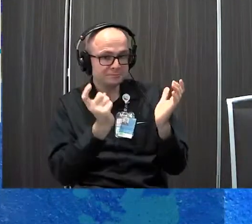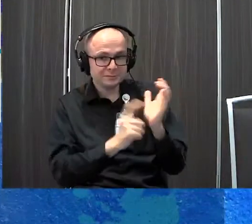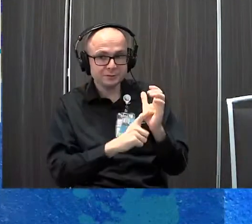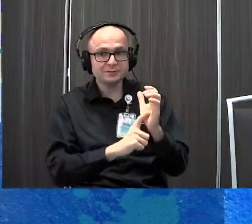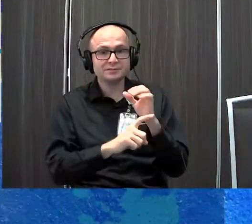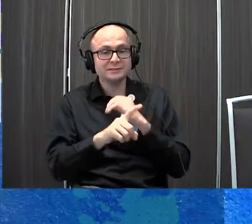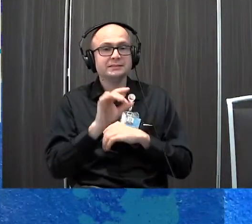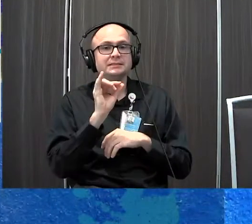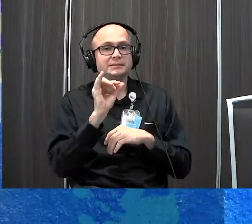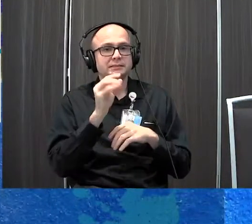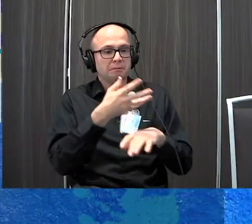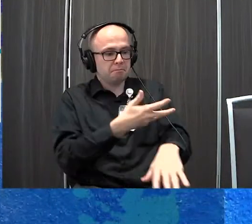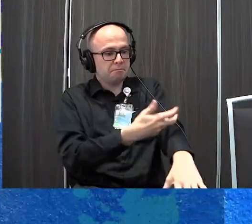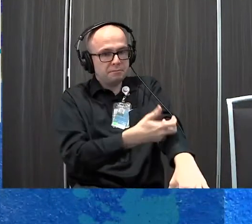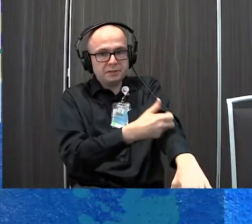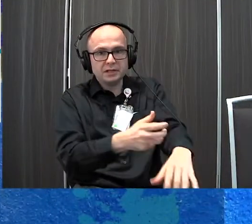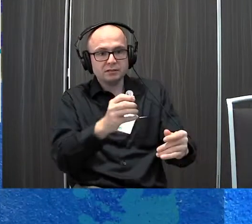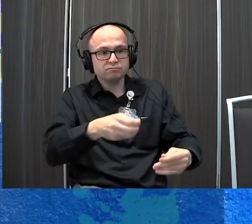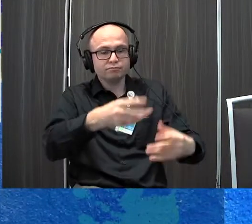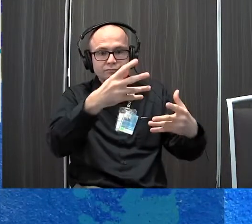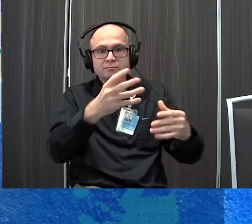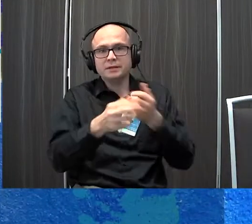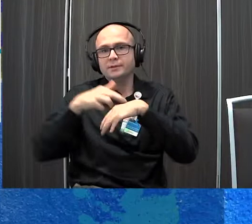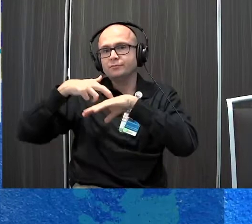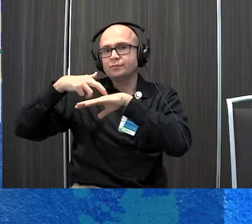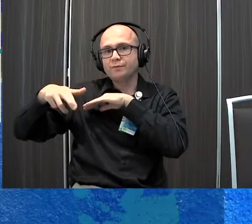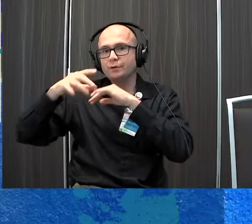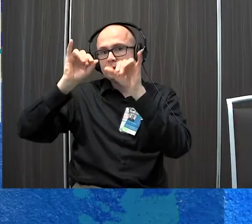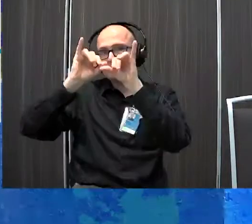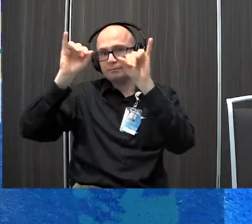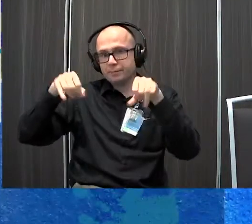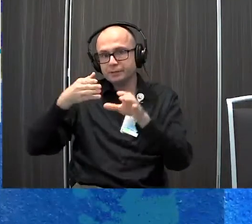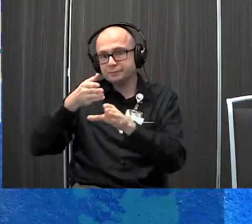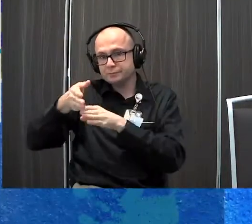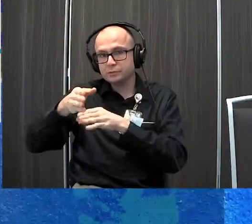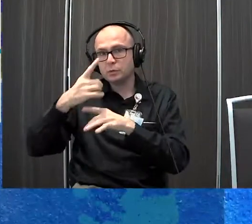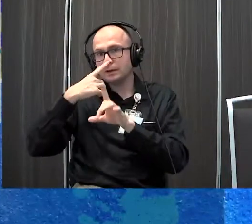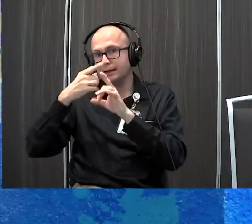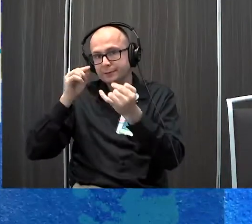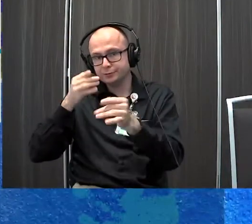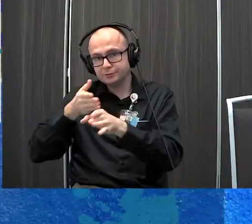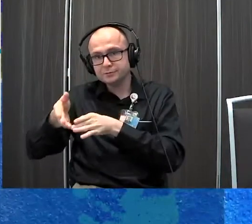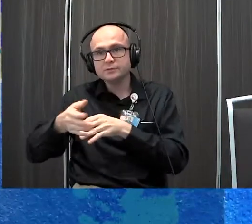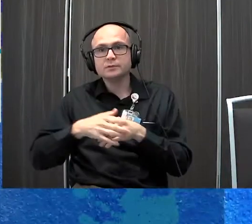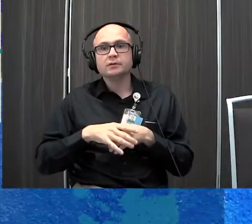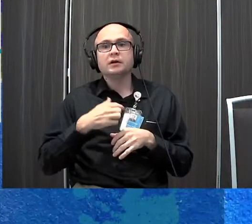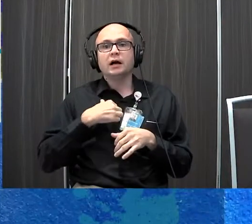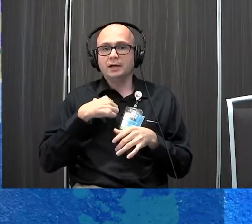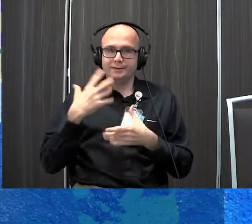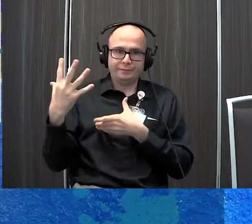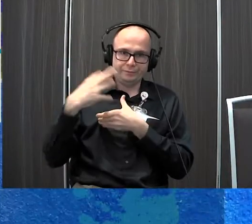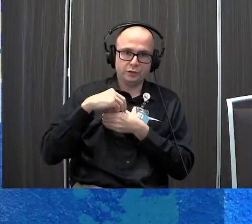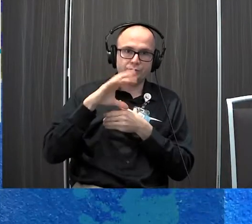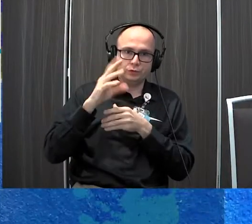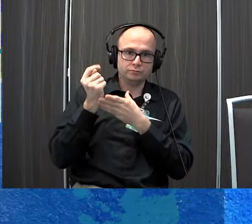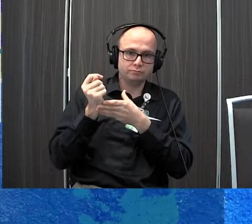lymphocytes, they may ask for a referral to an allergist or an immunologist, and that's when I would get involved. And what